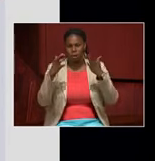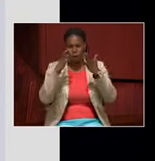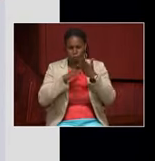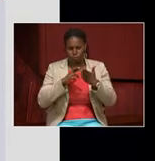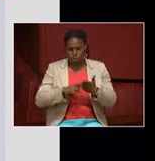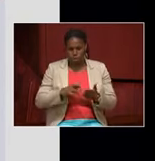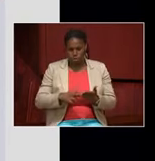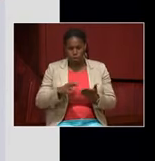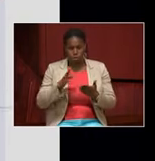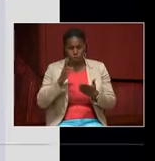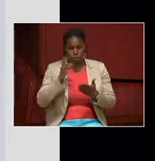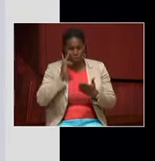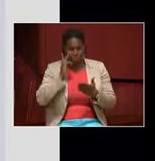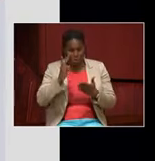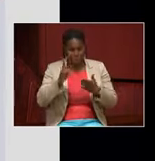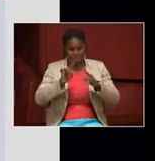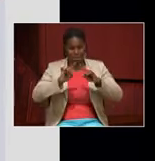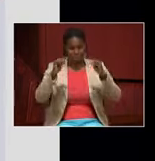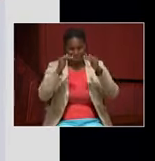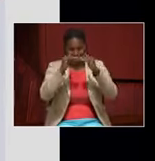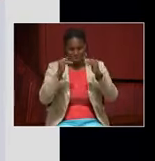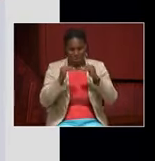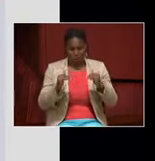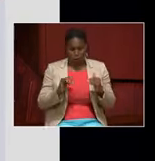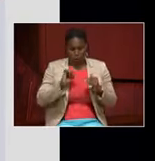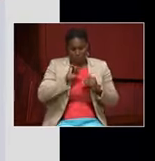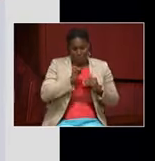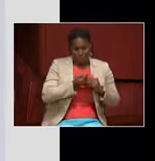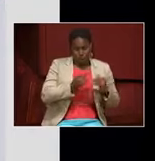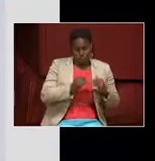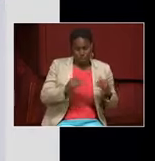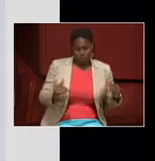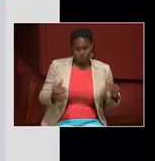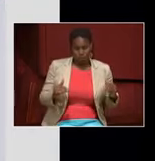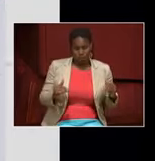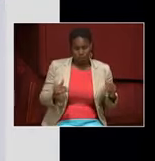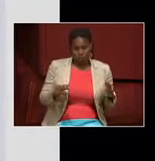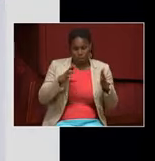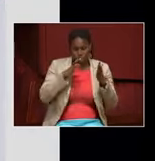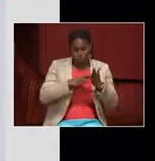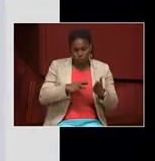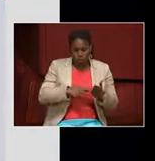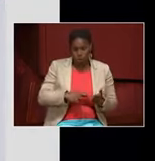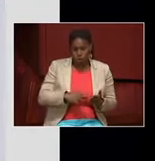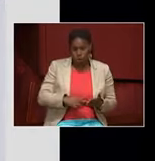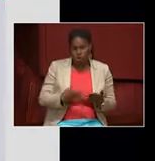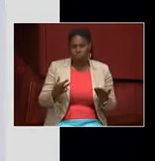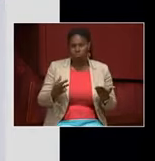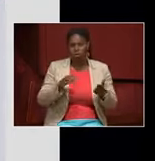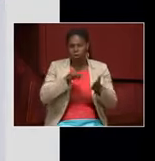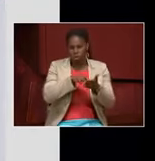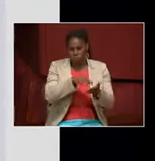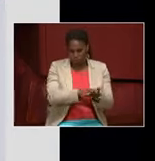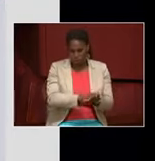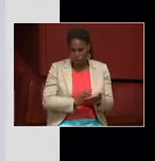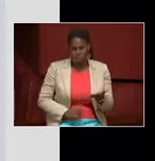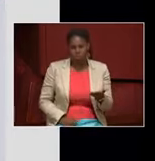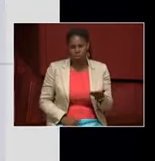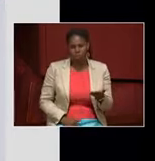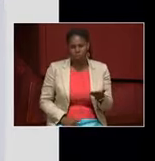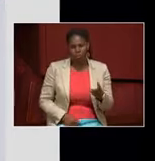these different levels, and the first level I've outlined is researching our records. There